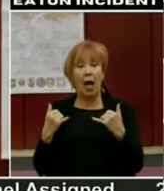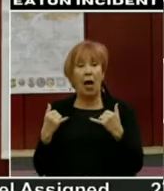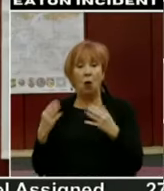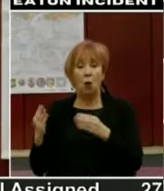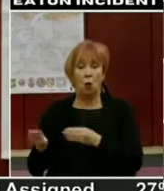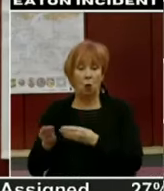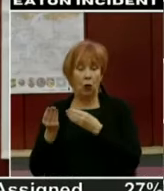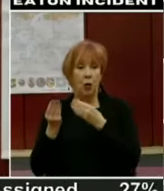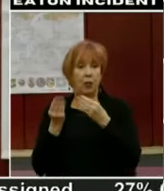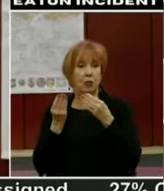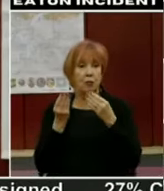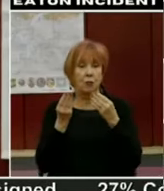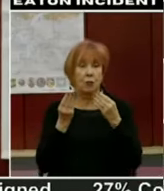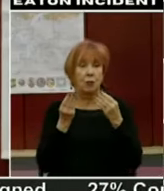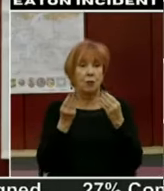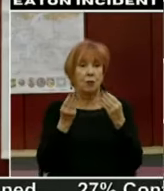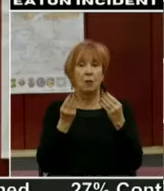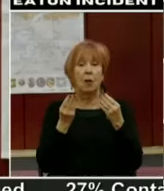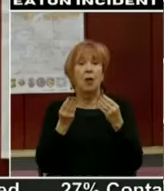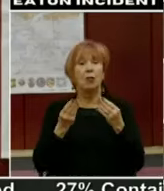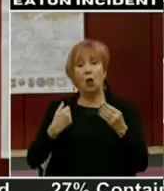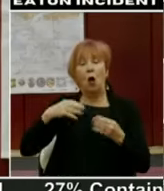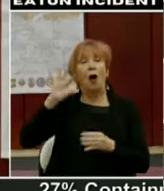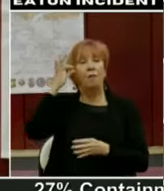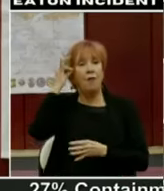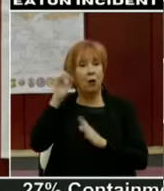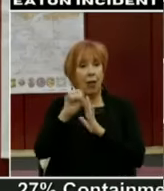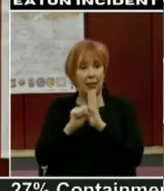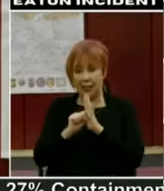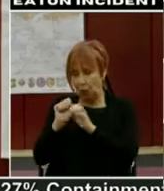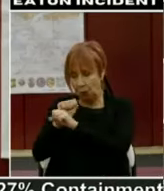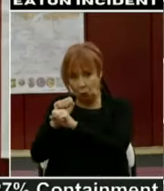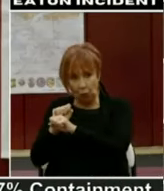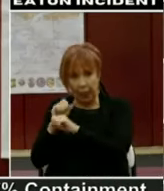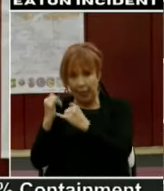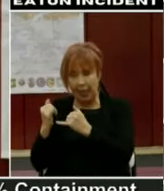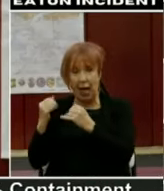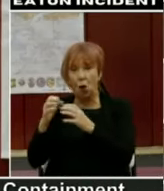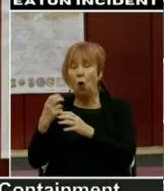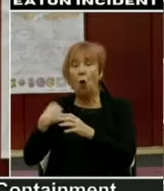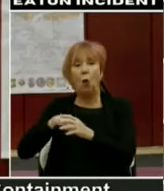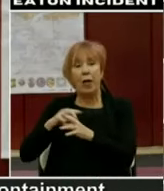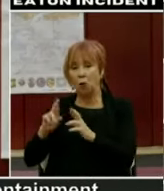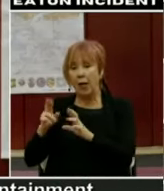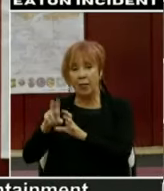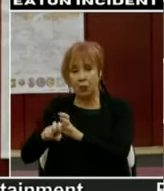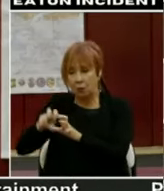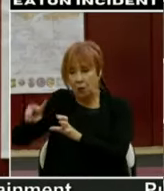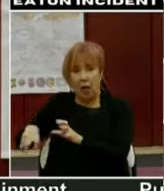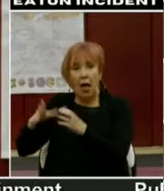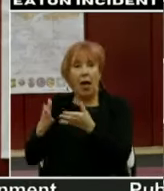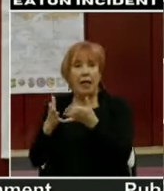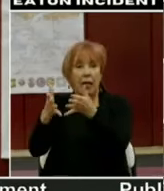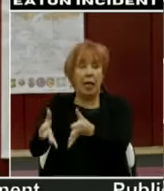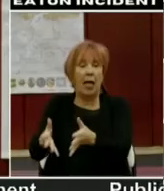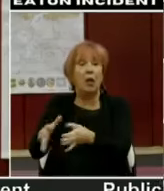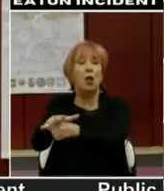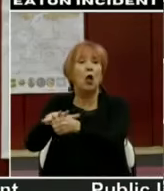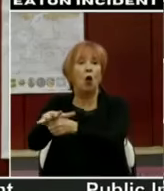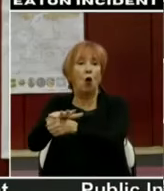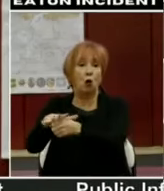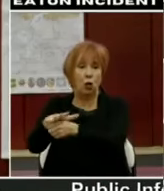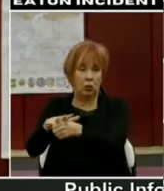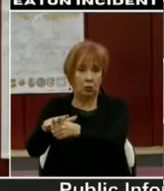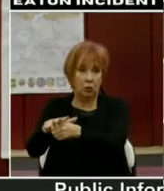this place, back to your local public works department and utilities, and that's who's about to talk to you next. But I want to do hands off,